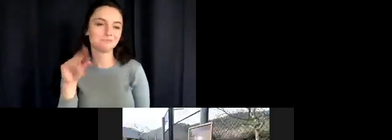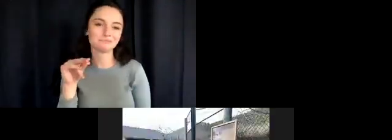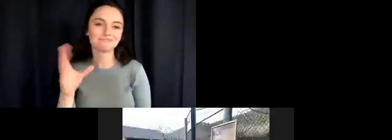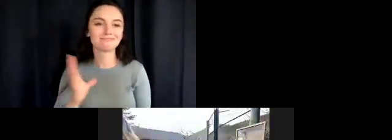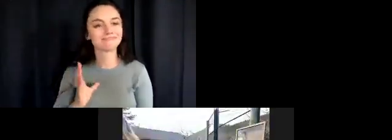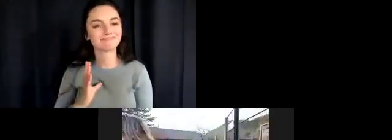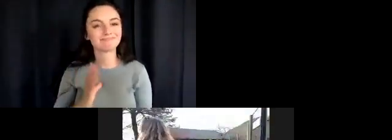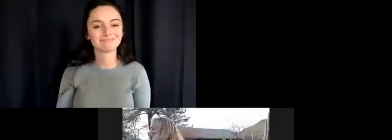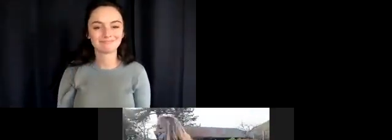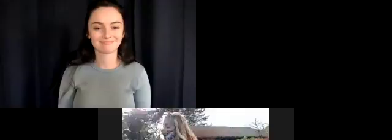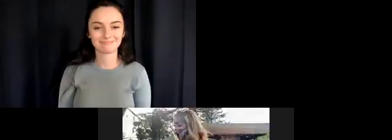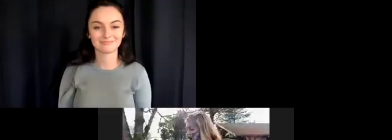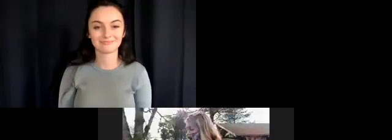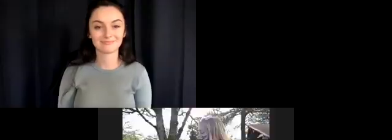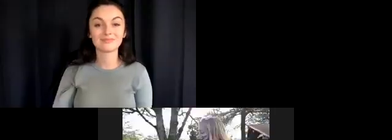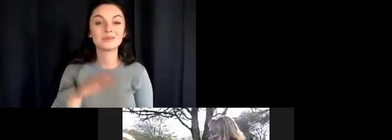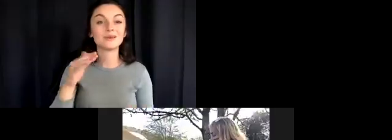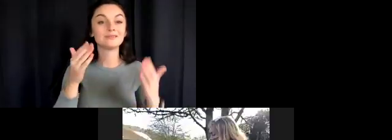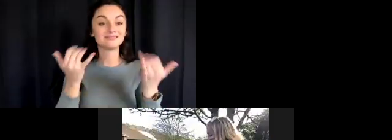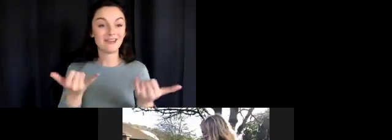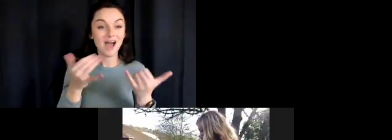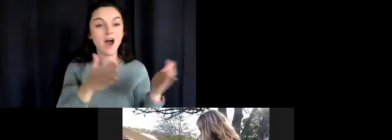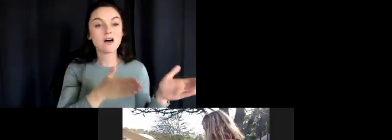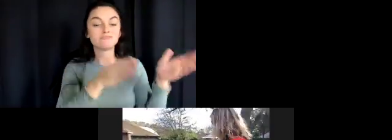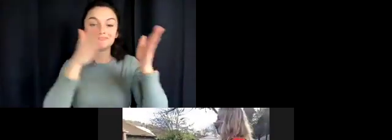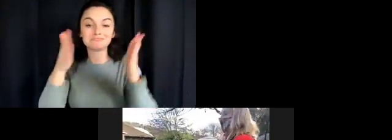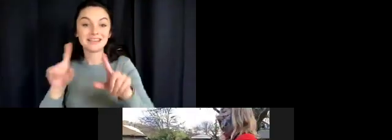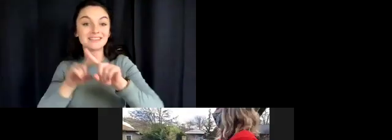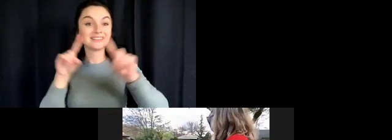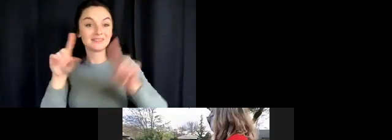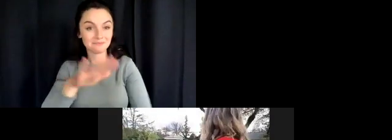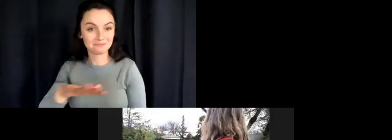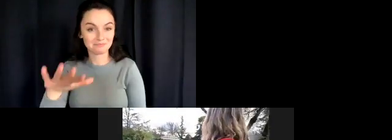on to this area over here